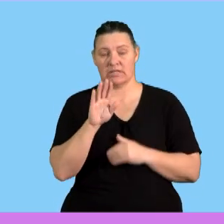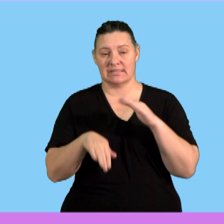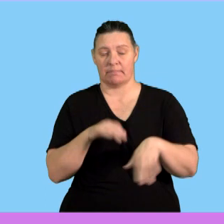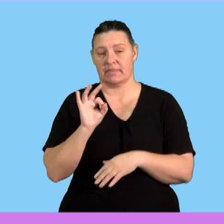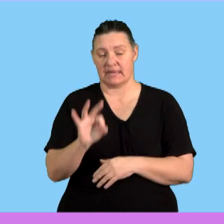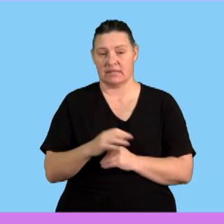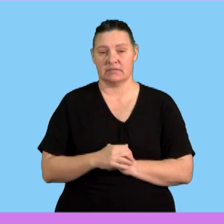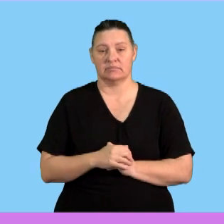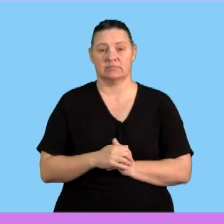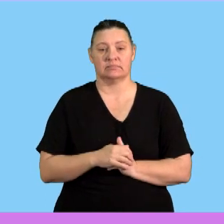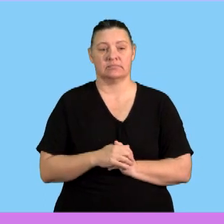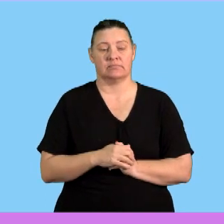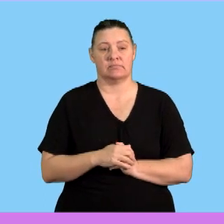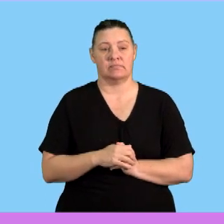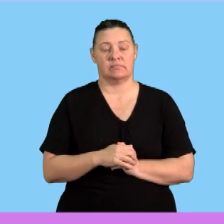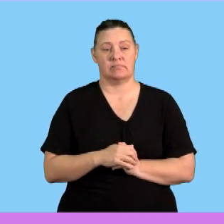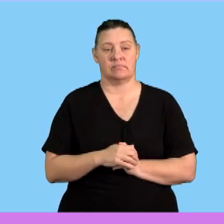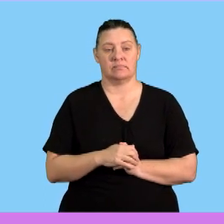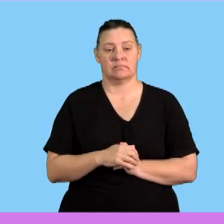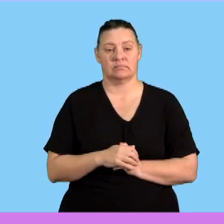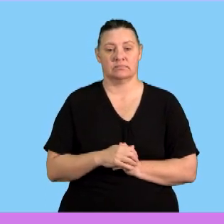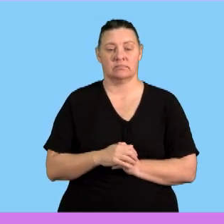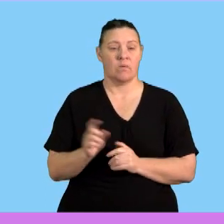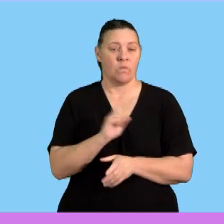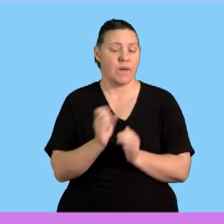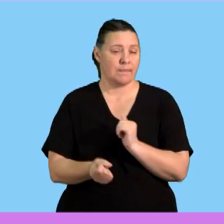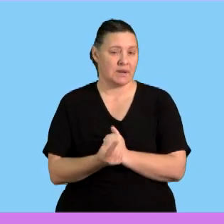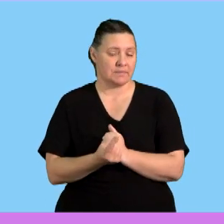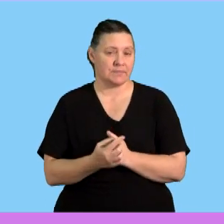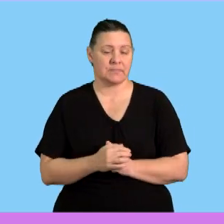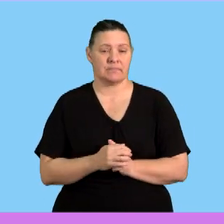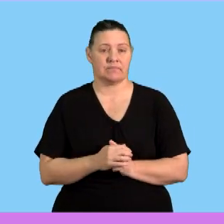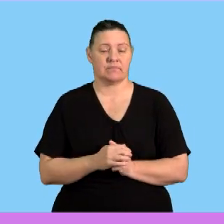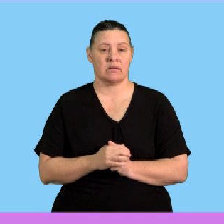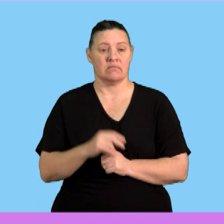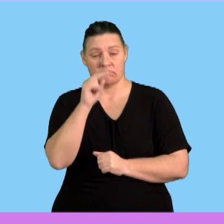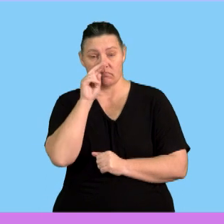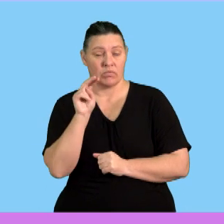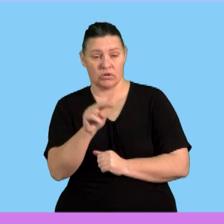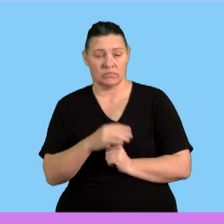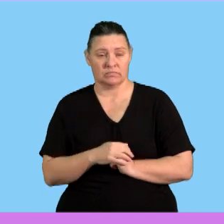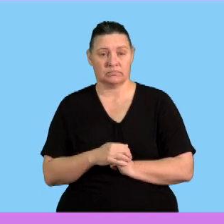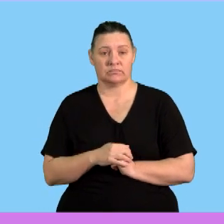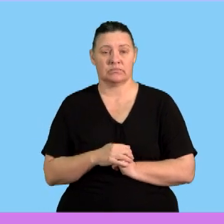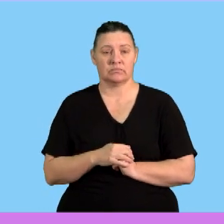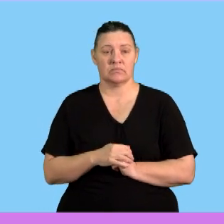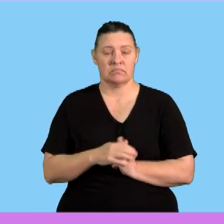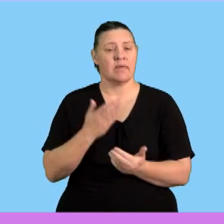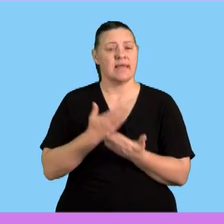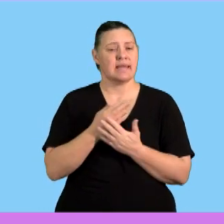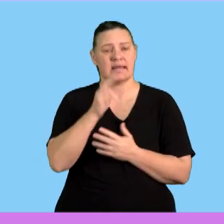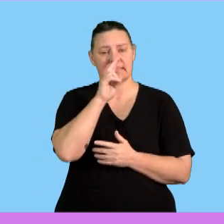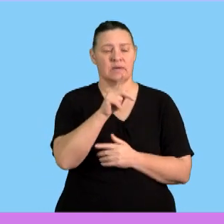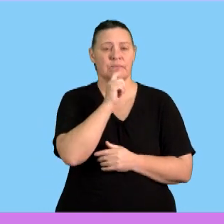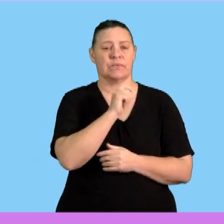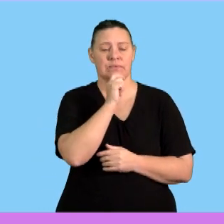looking at step number 3. We are here now. Okay. Step 3. What is happening here? So if I look at it, I